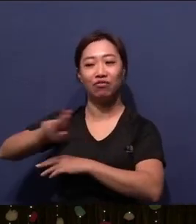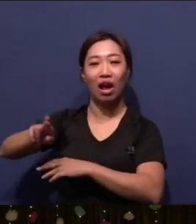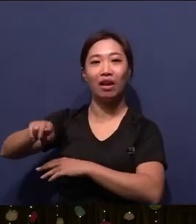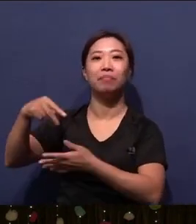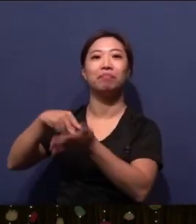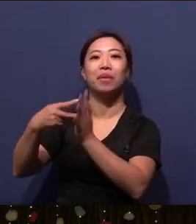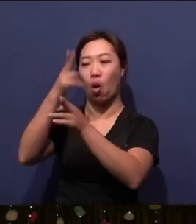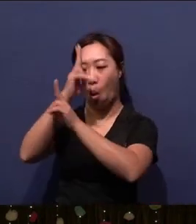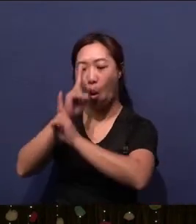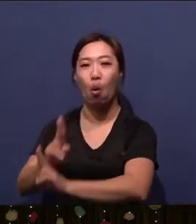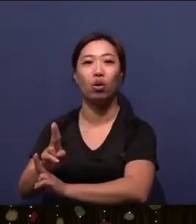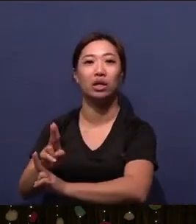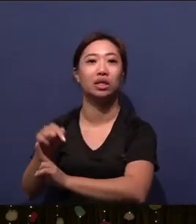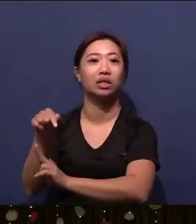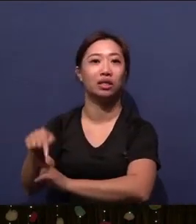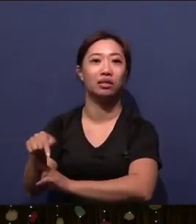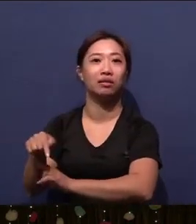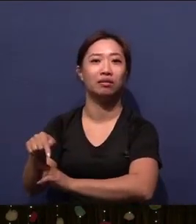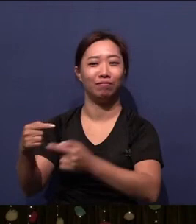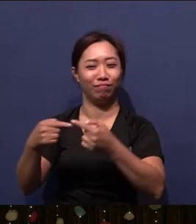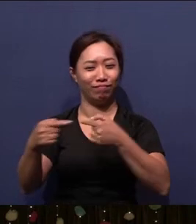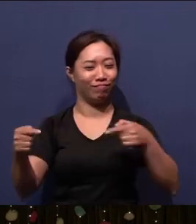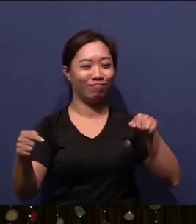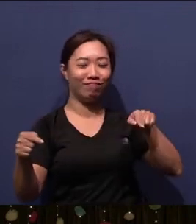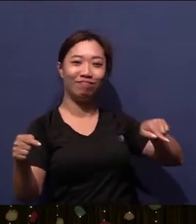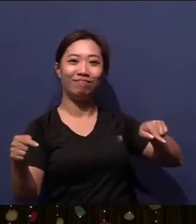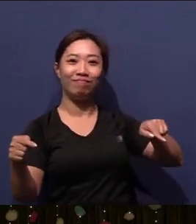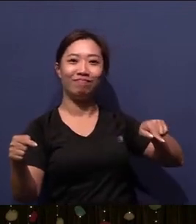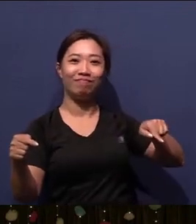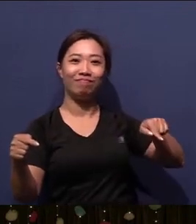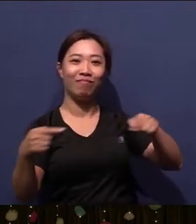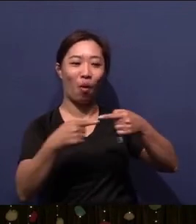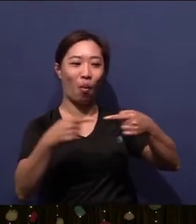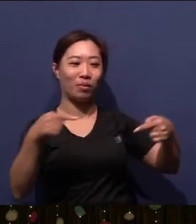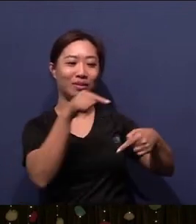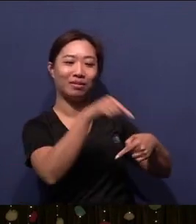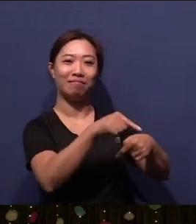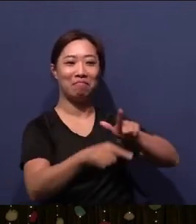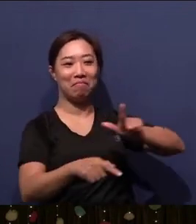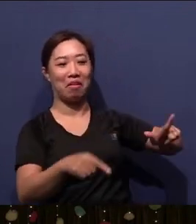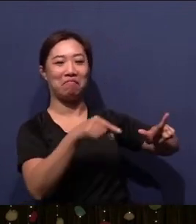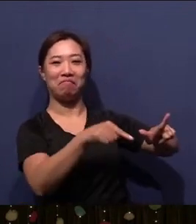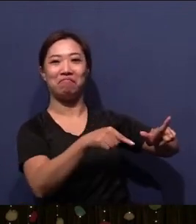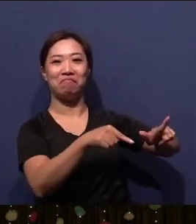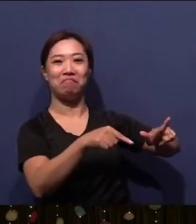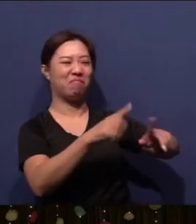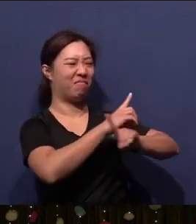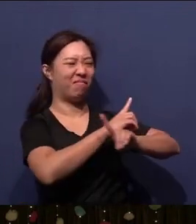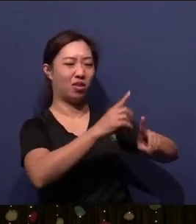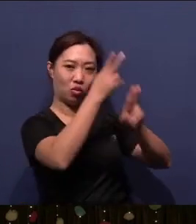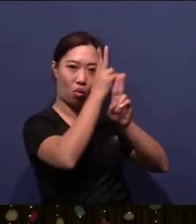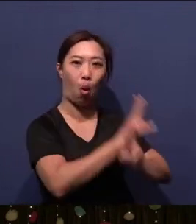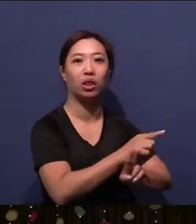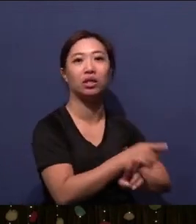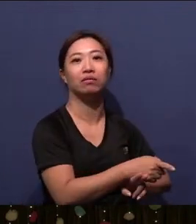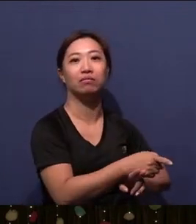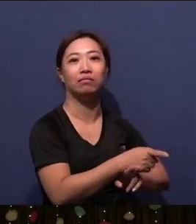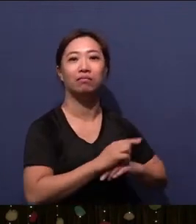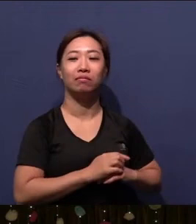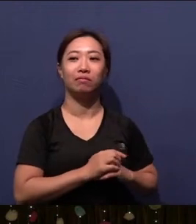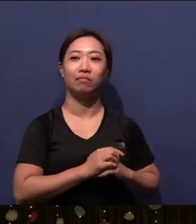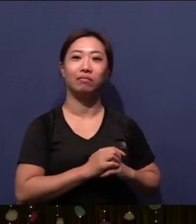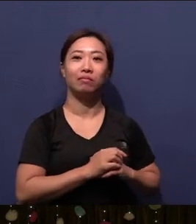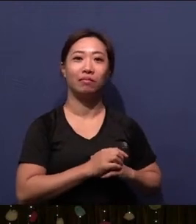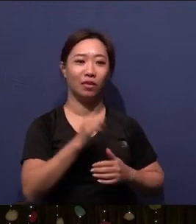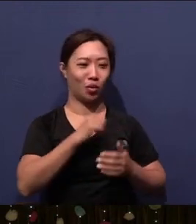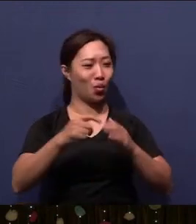of honor. And therefore, in contrast here, the left is a place of dishonor. So